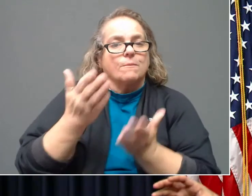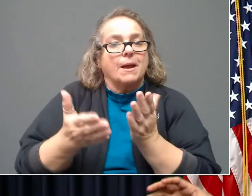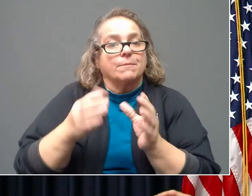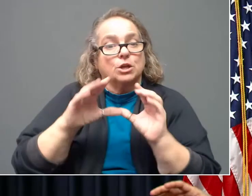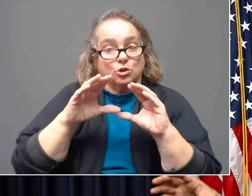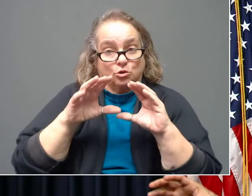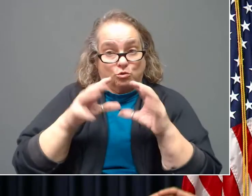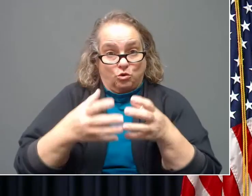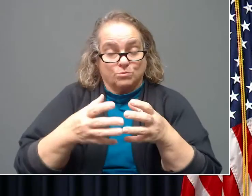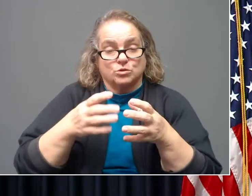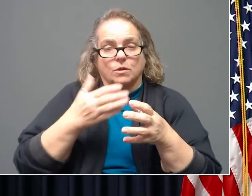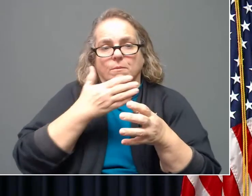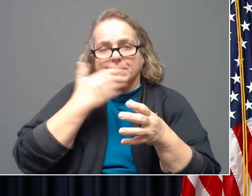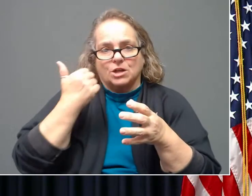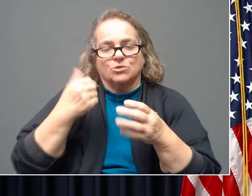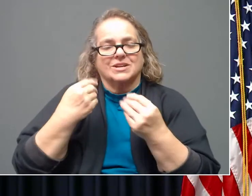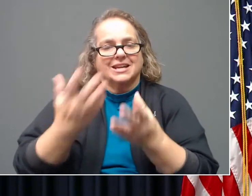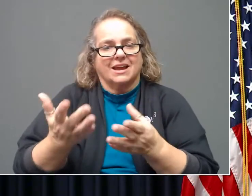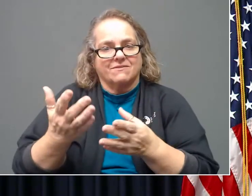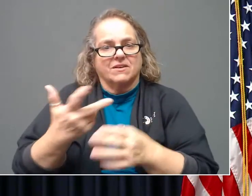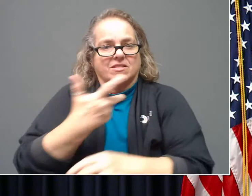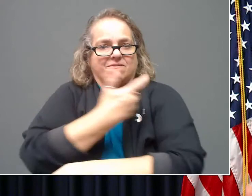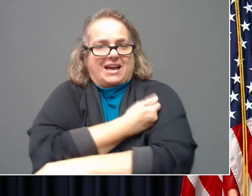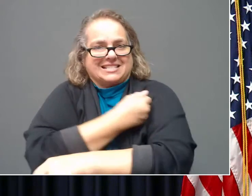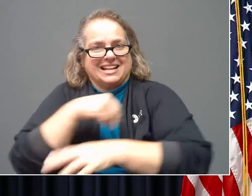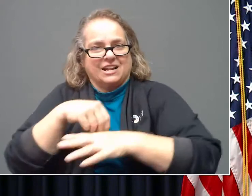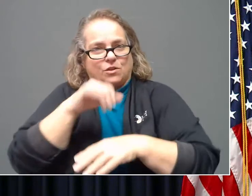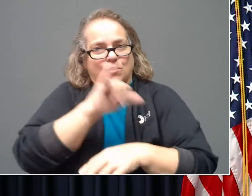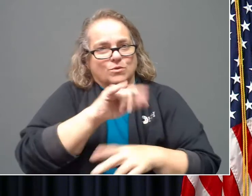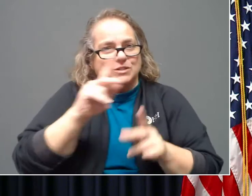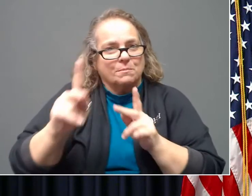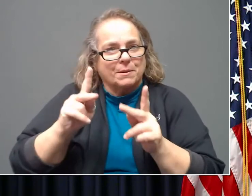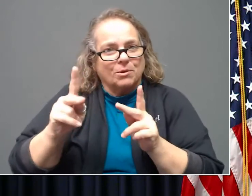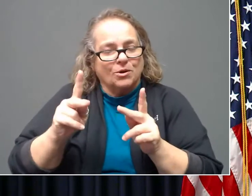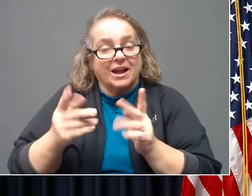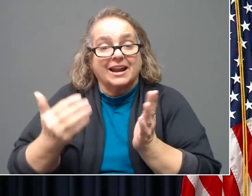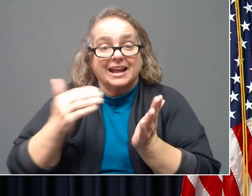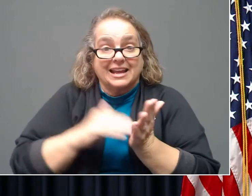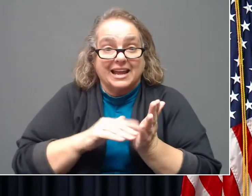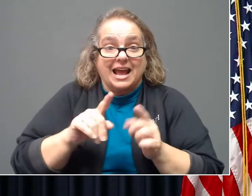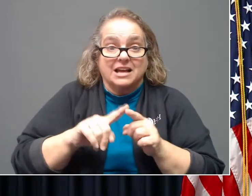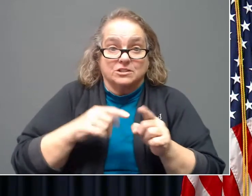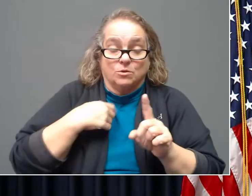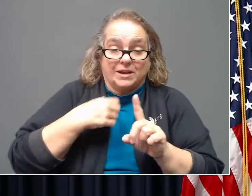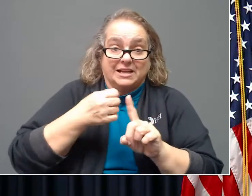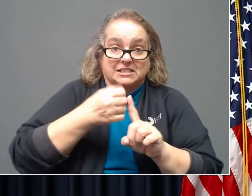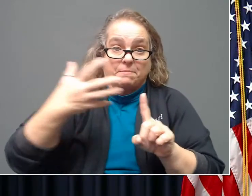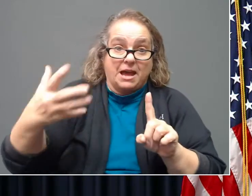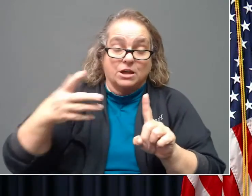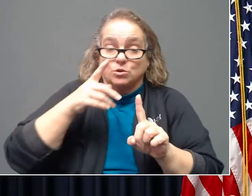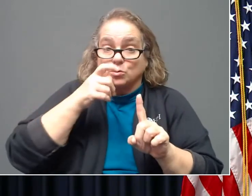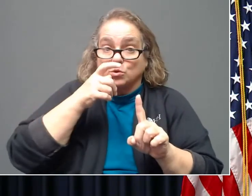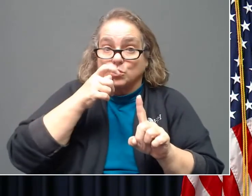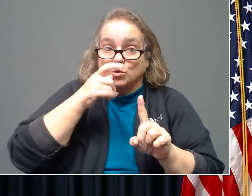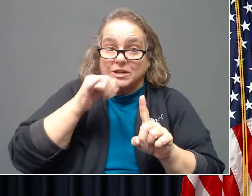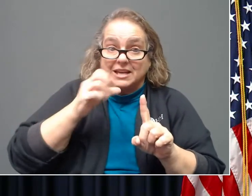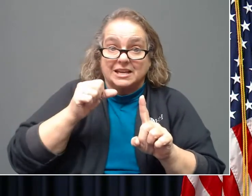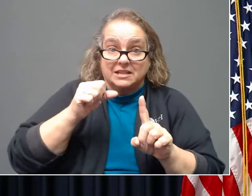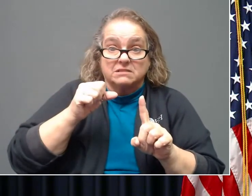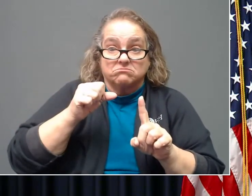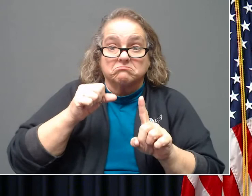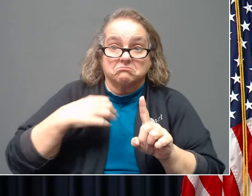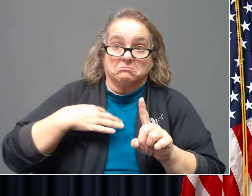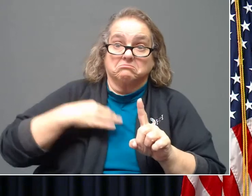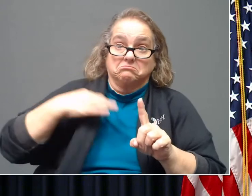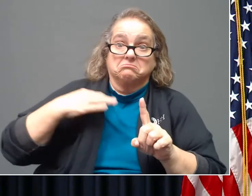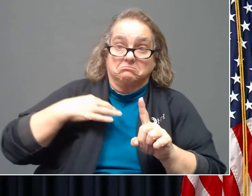vaccine in those individuals. And again, as we expand who is eligible, it may